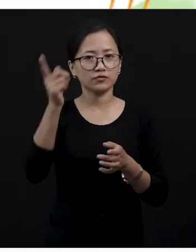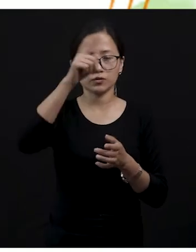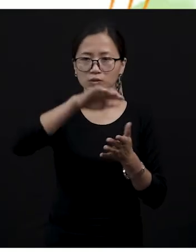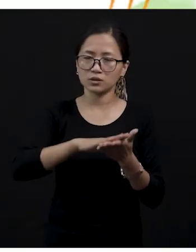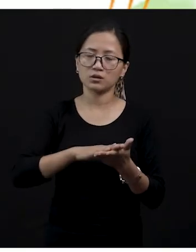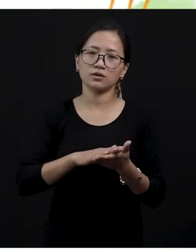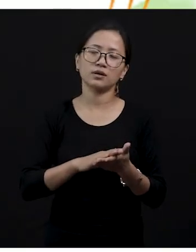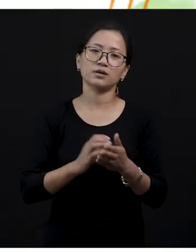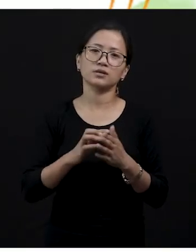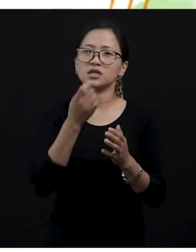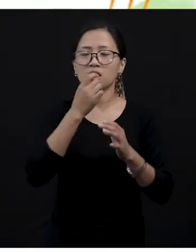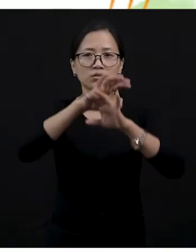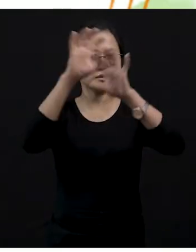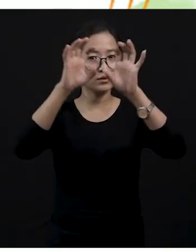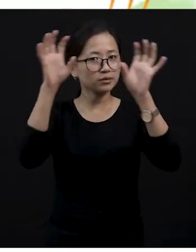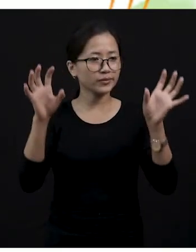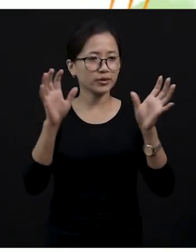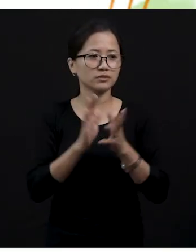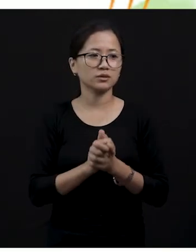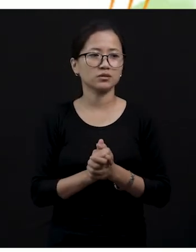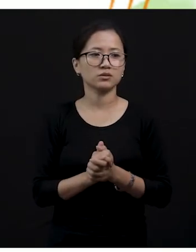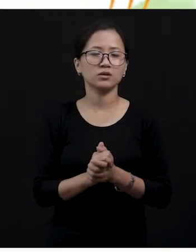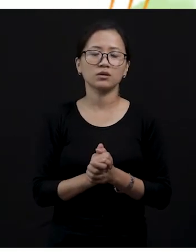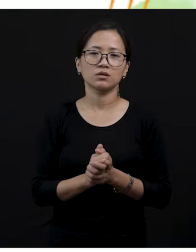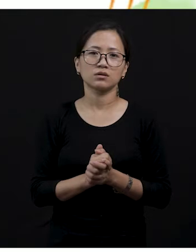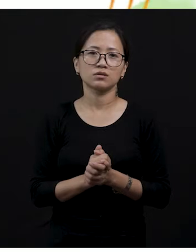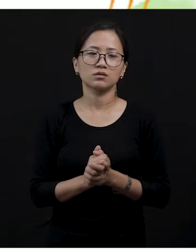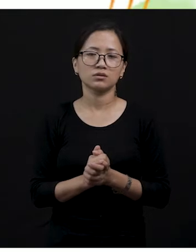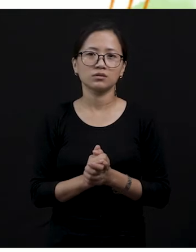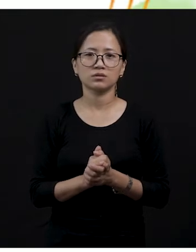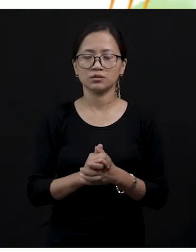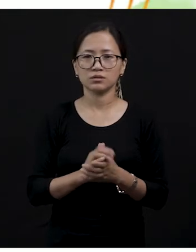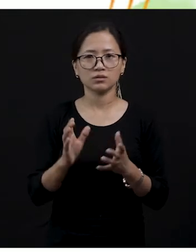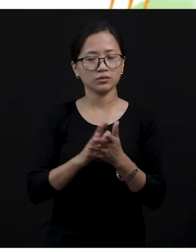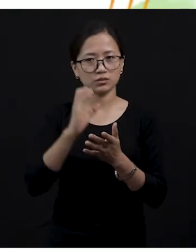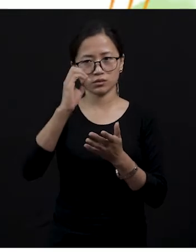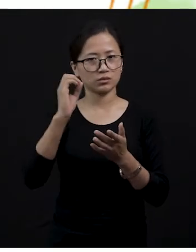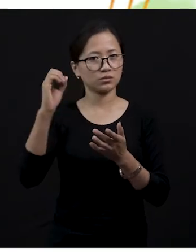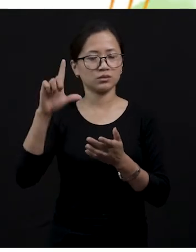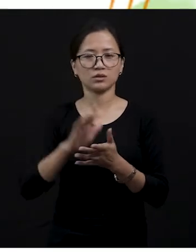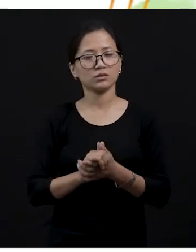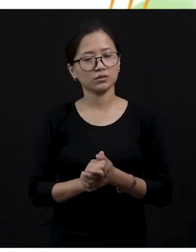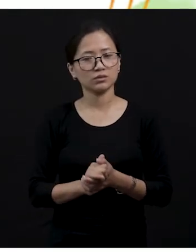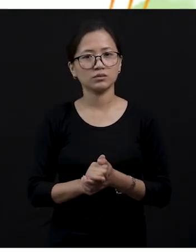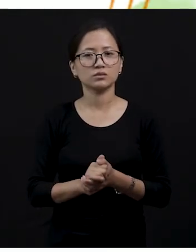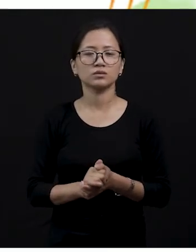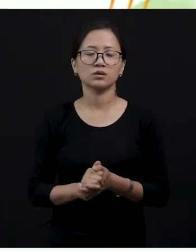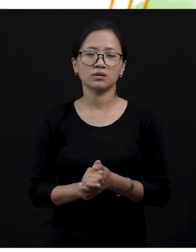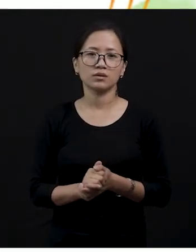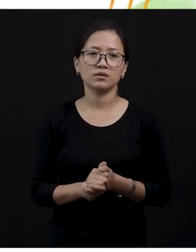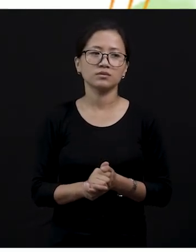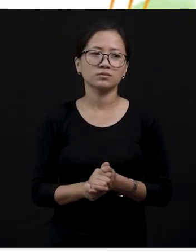and form the clouds. And when these clouds gets cooled, thanda, when it